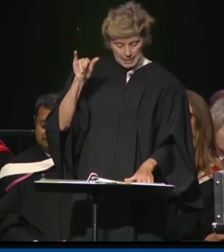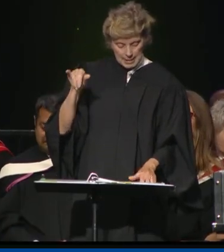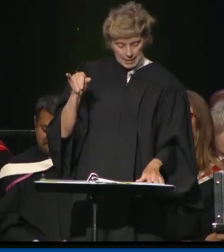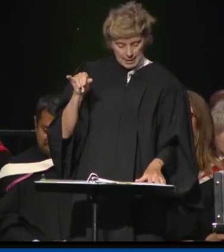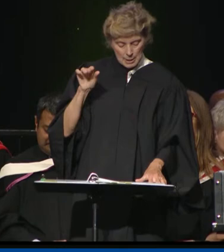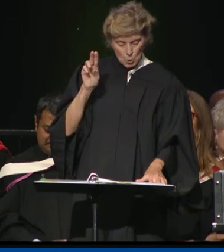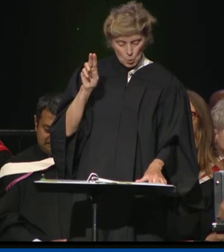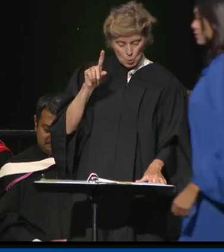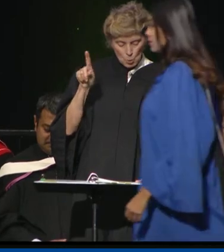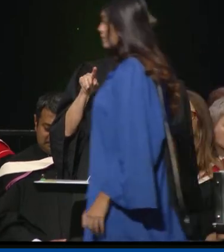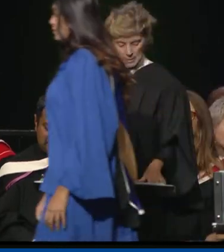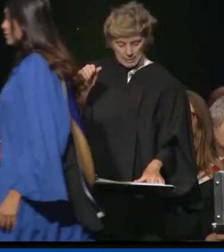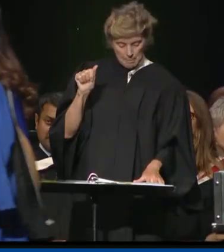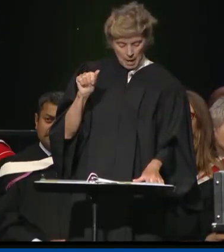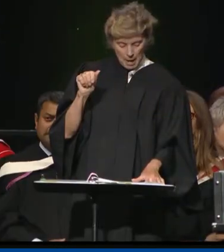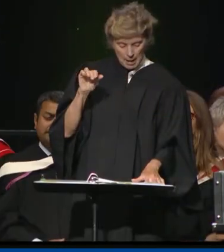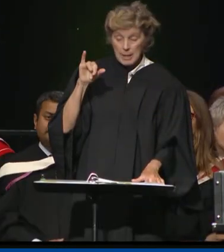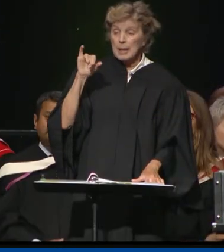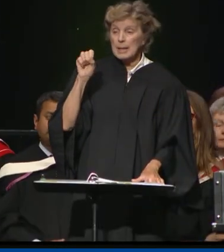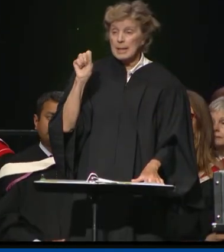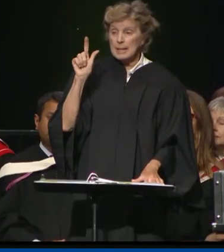Uzma Islam.